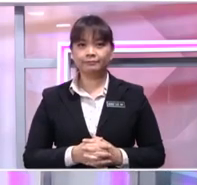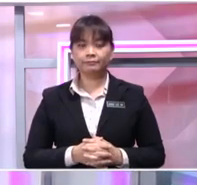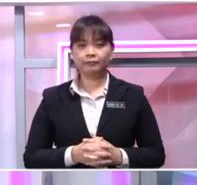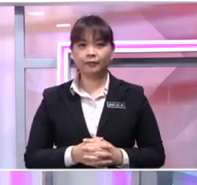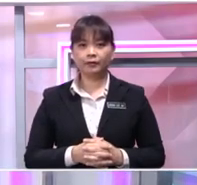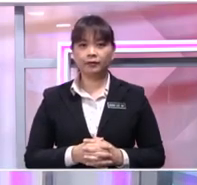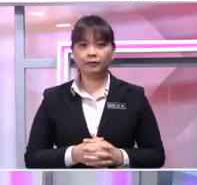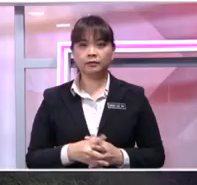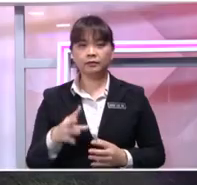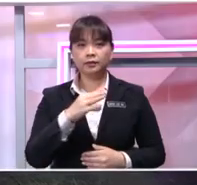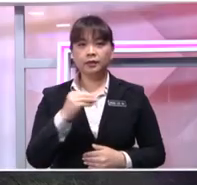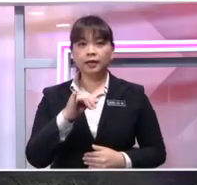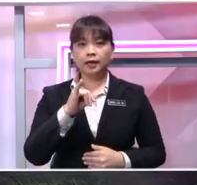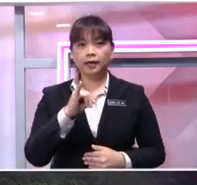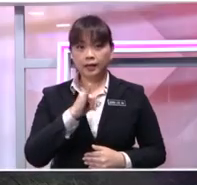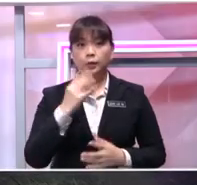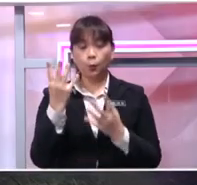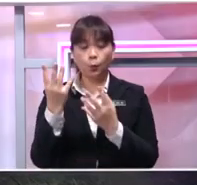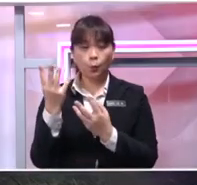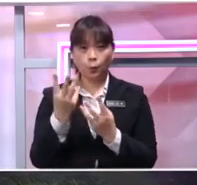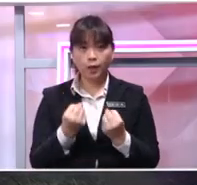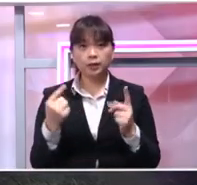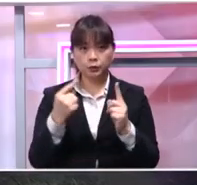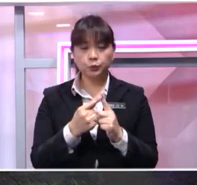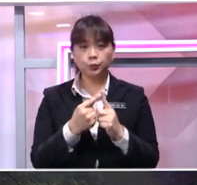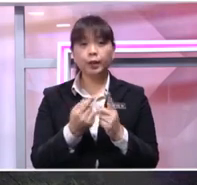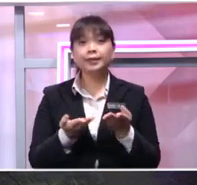And I want to introduce